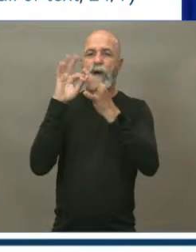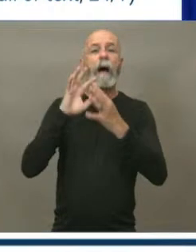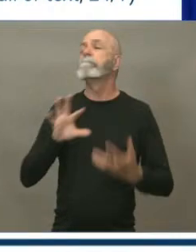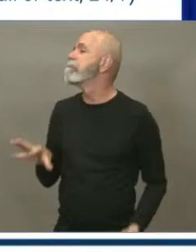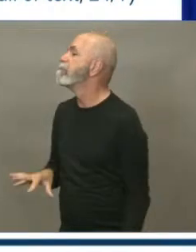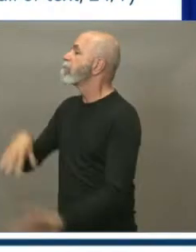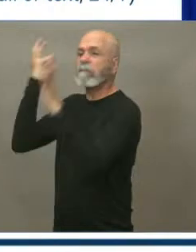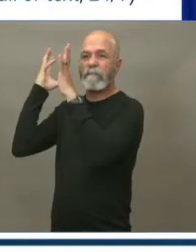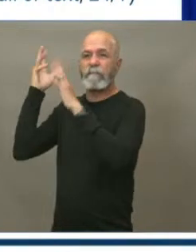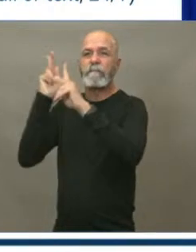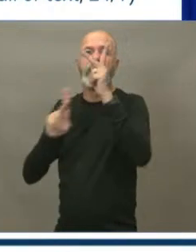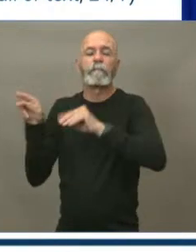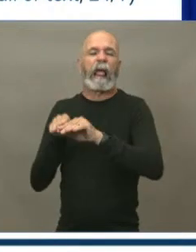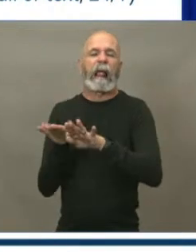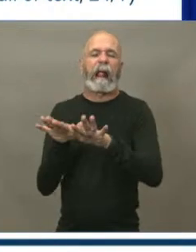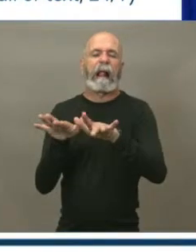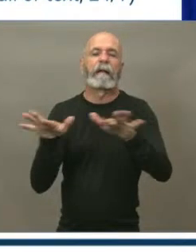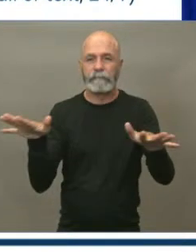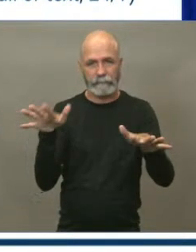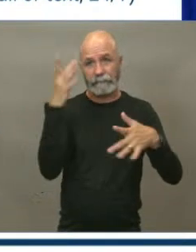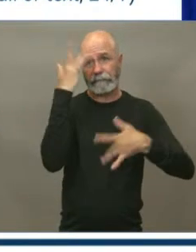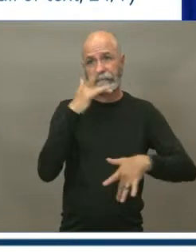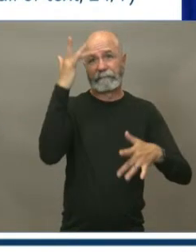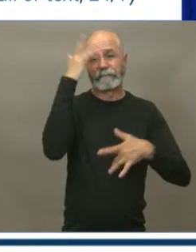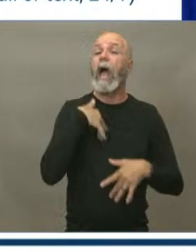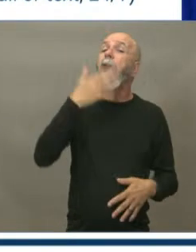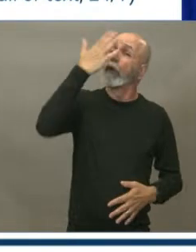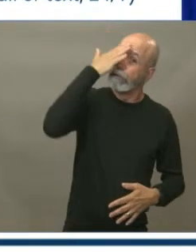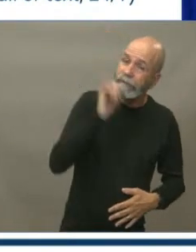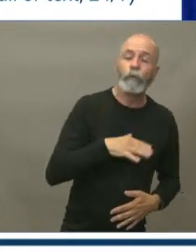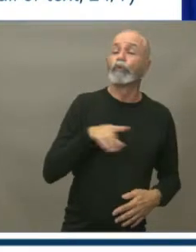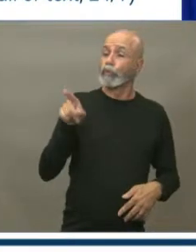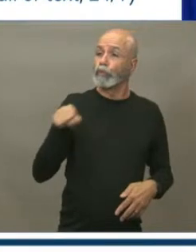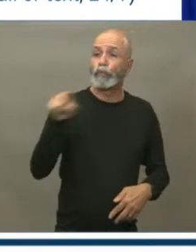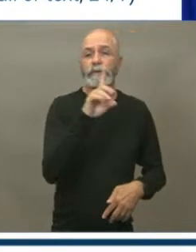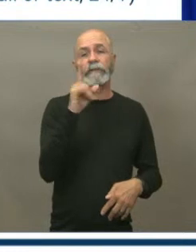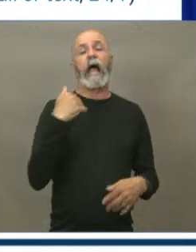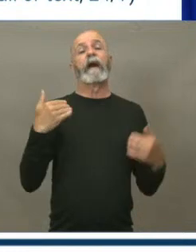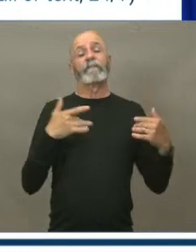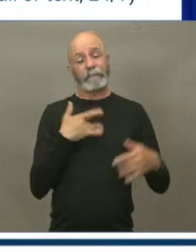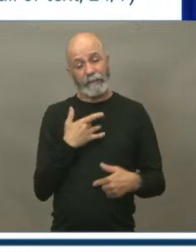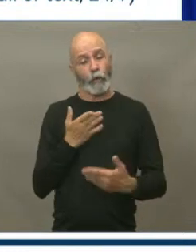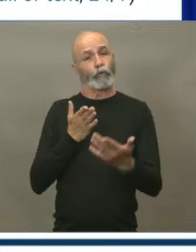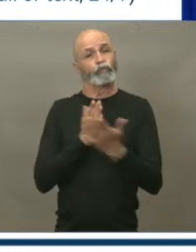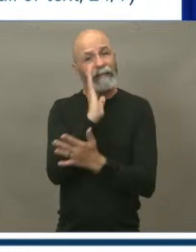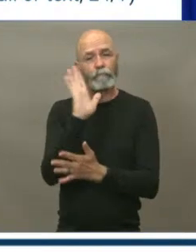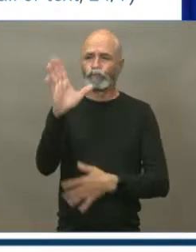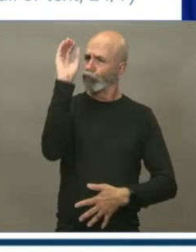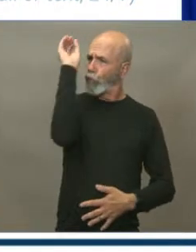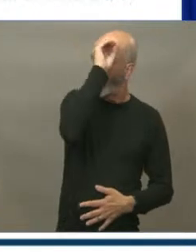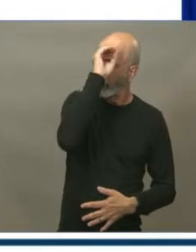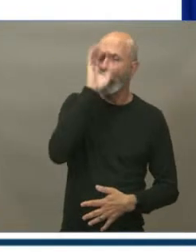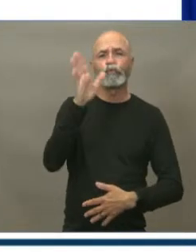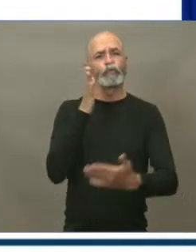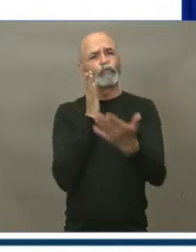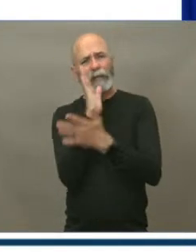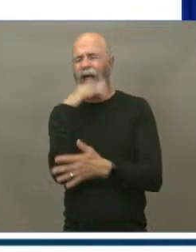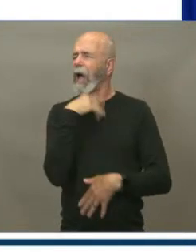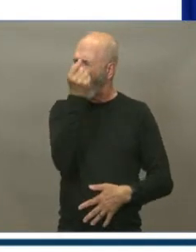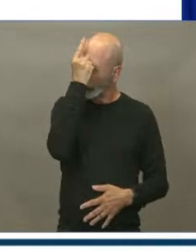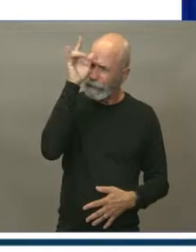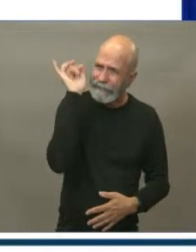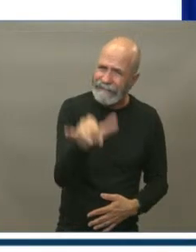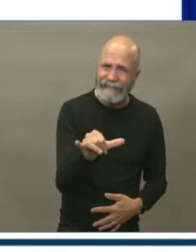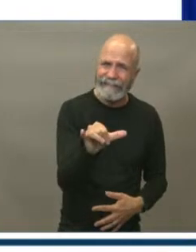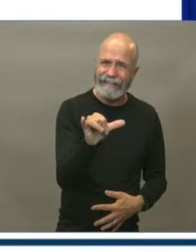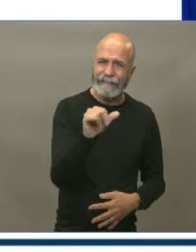share their views, but while we're in a province-wide shutdown in the middle of a third wave, it is incumbent for all of us